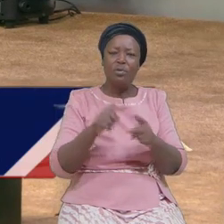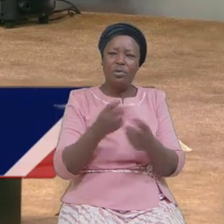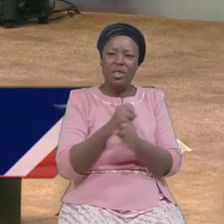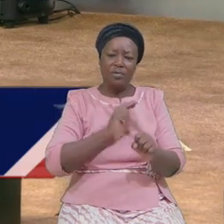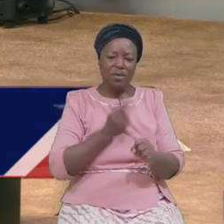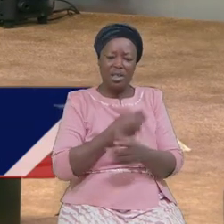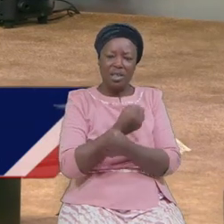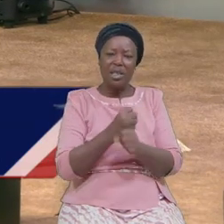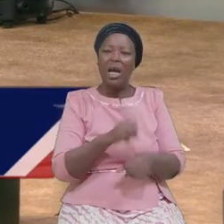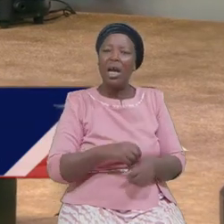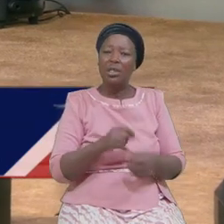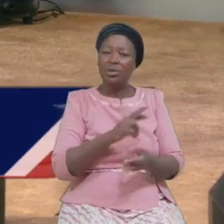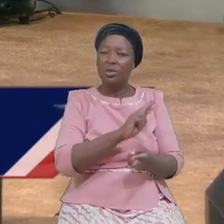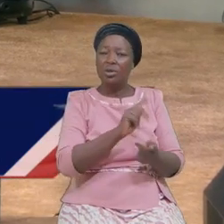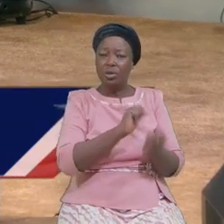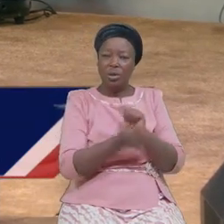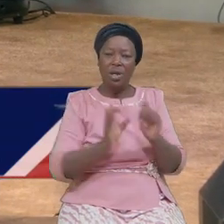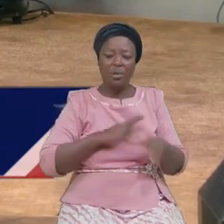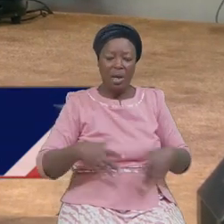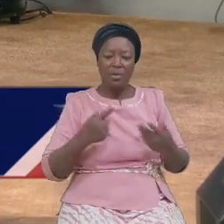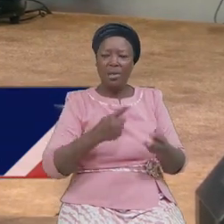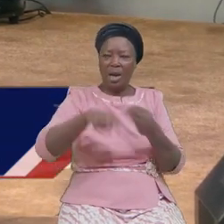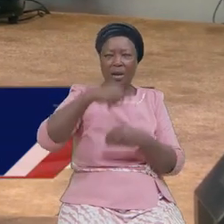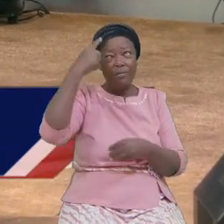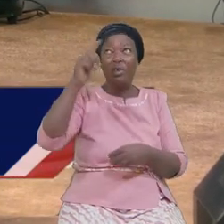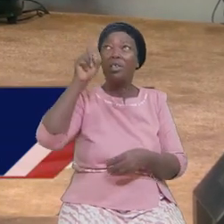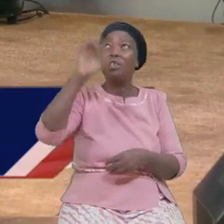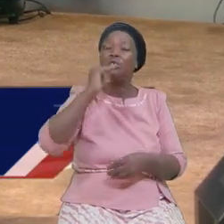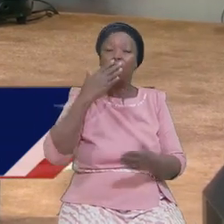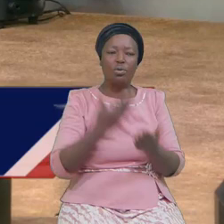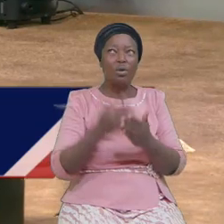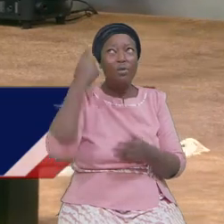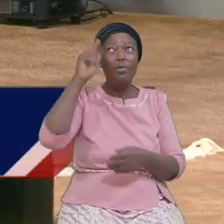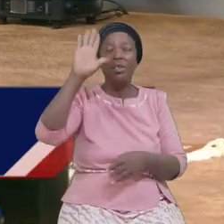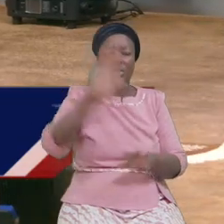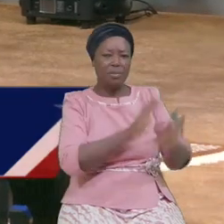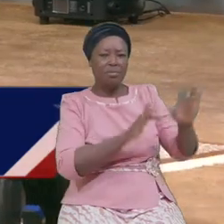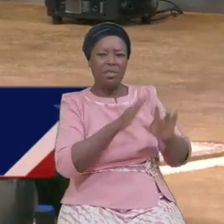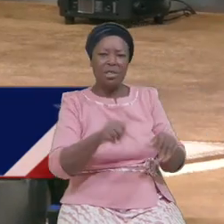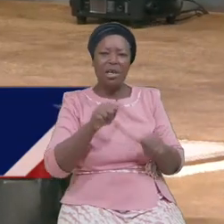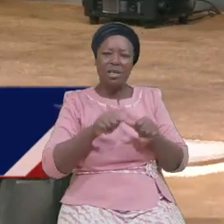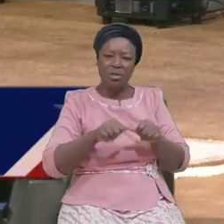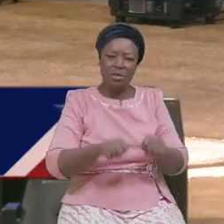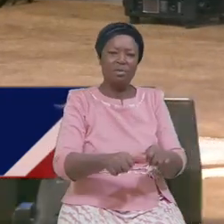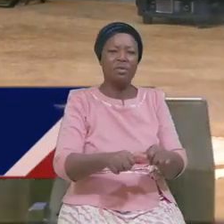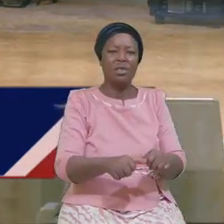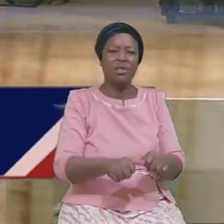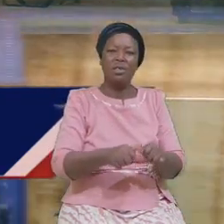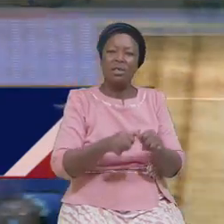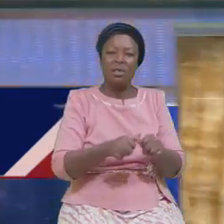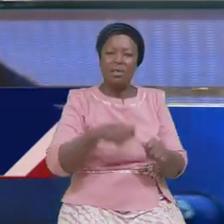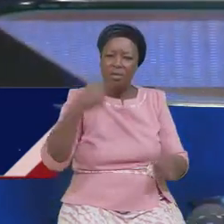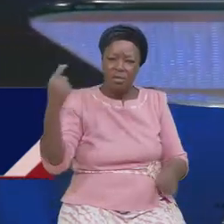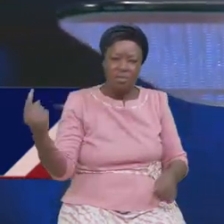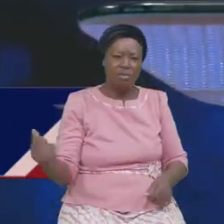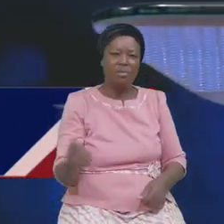lives around. For he is good, for his mercy endureth forever. I thought somebody would say